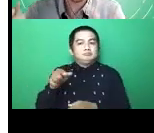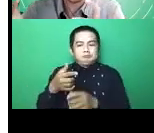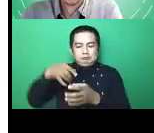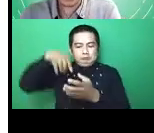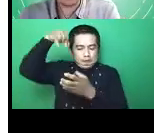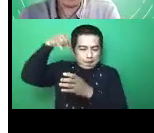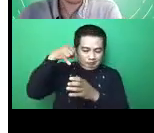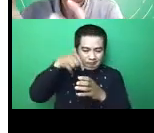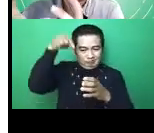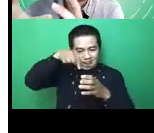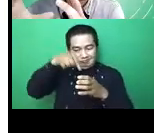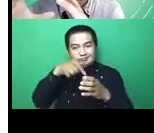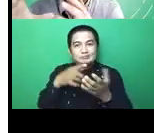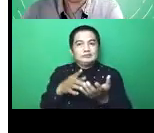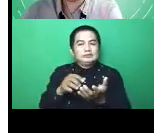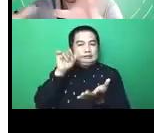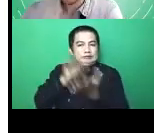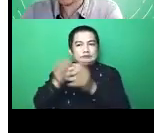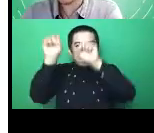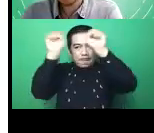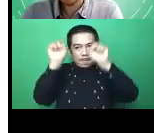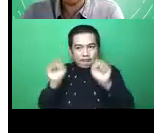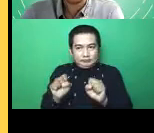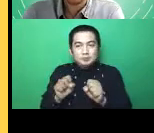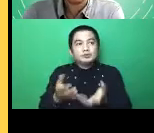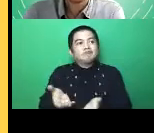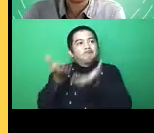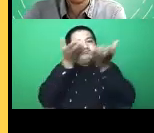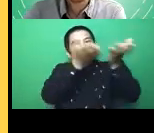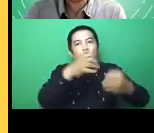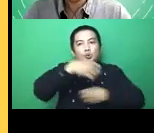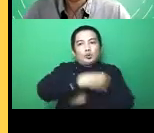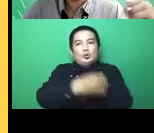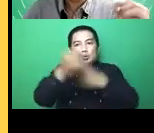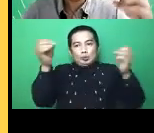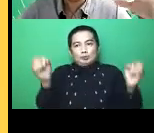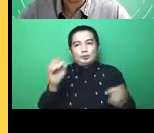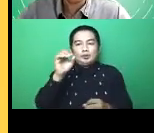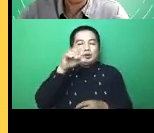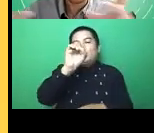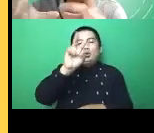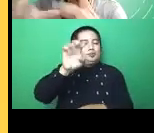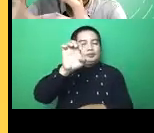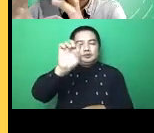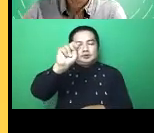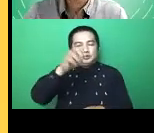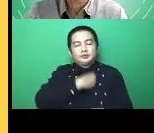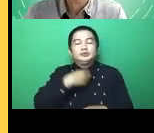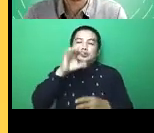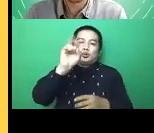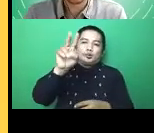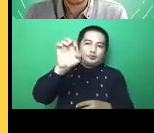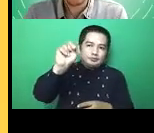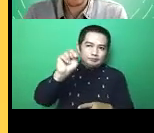together, you can actually build up that shape, and then you put it through an oven, which is what's happening in the top right, and it will actually mold it together as a